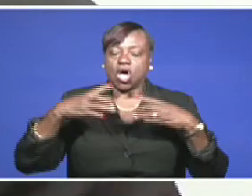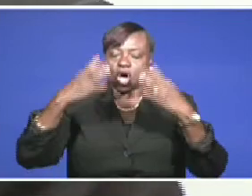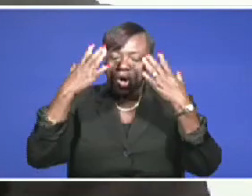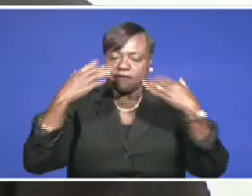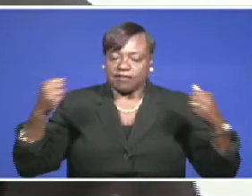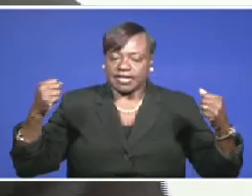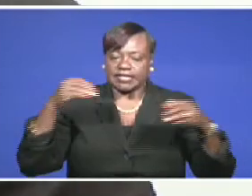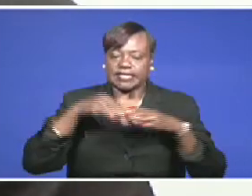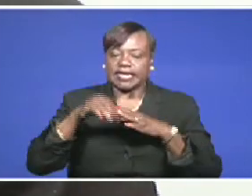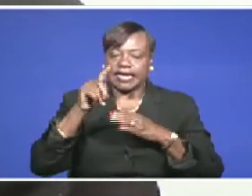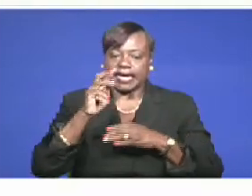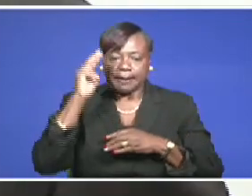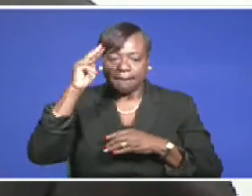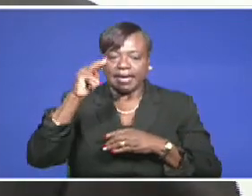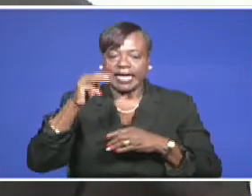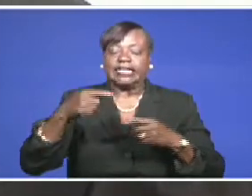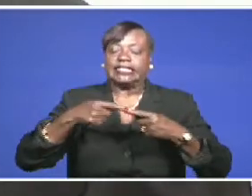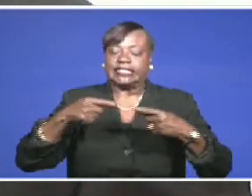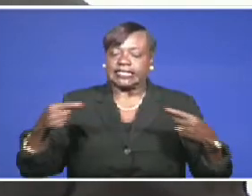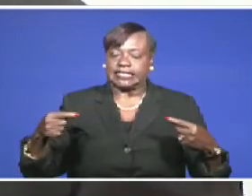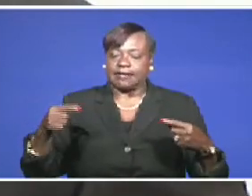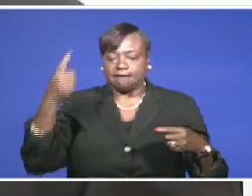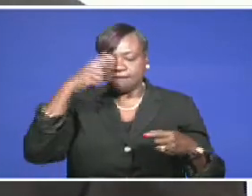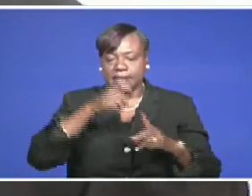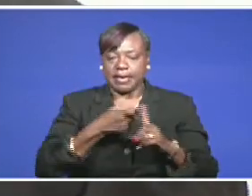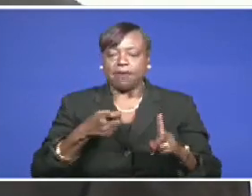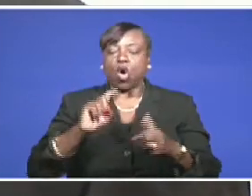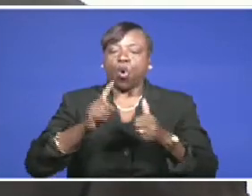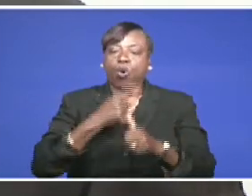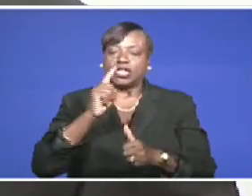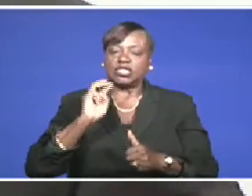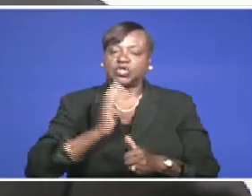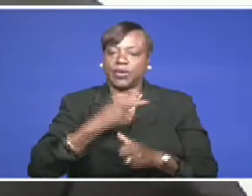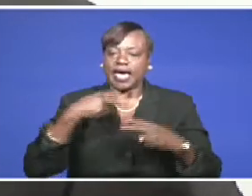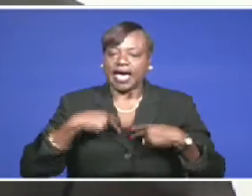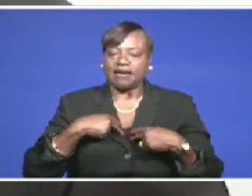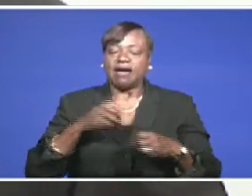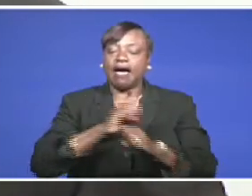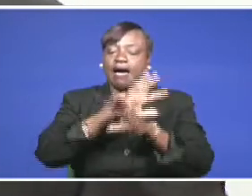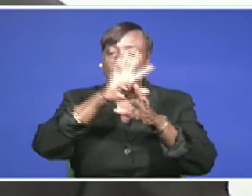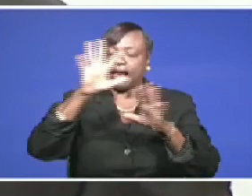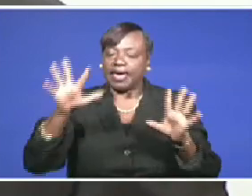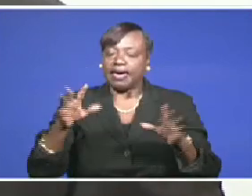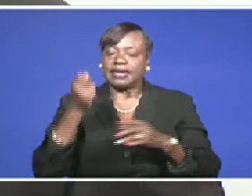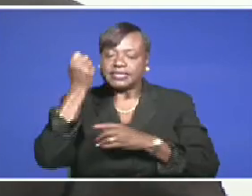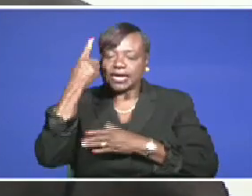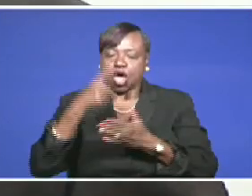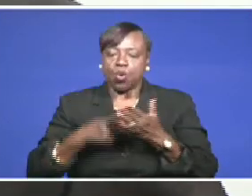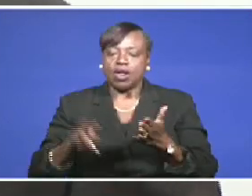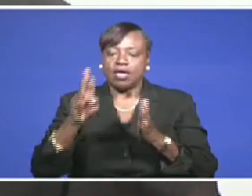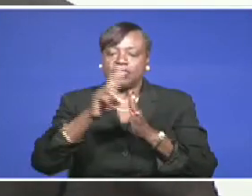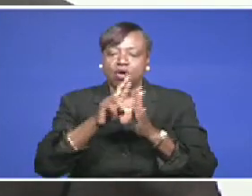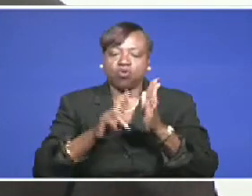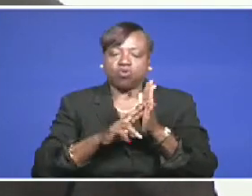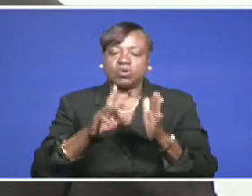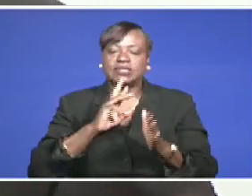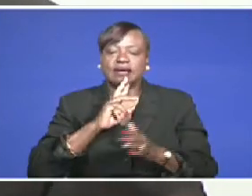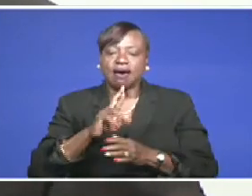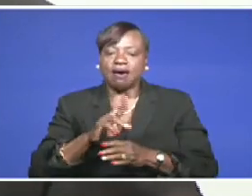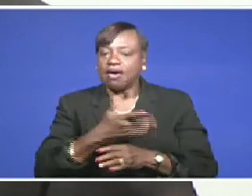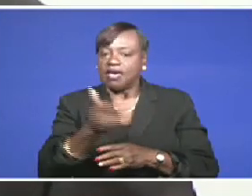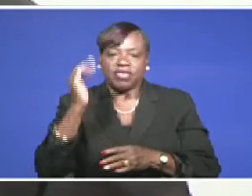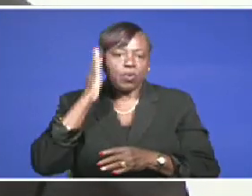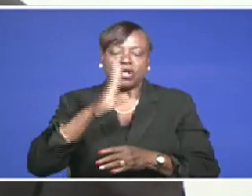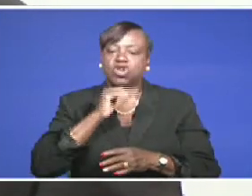him on that score. Once we have a clear understanding of what the rules are, I don't think there'll be a need